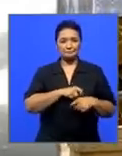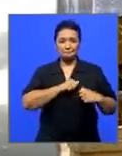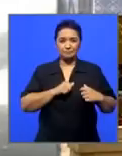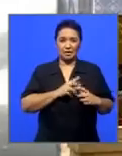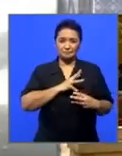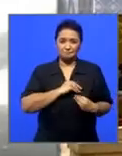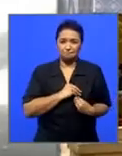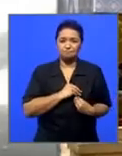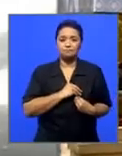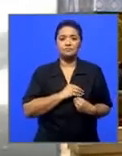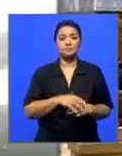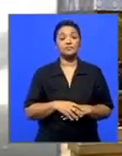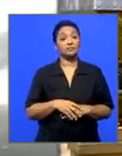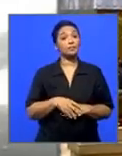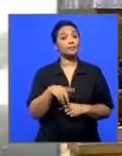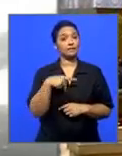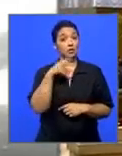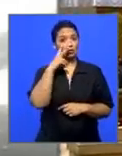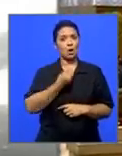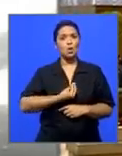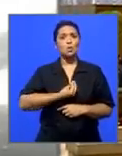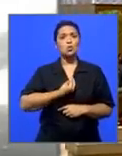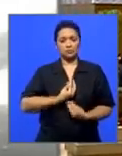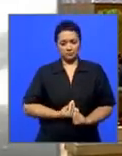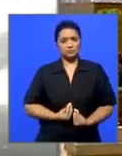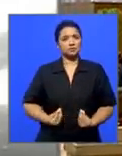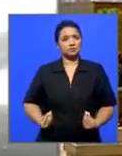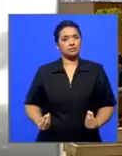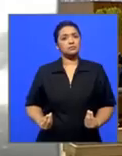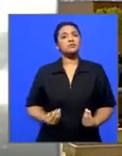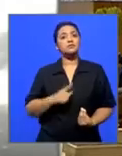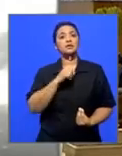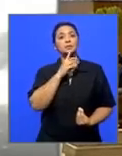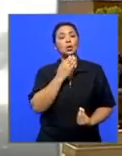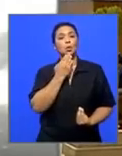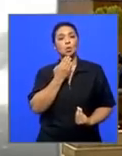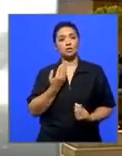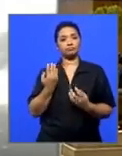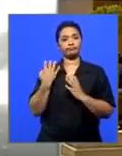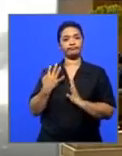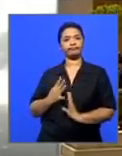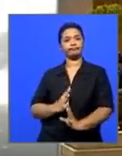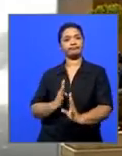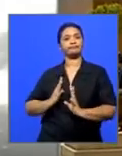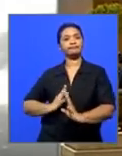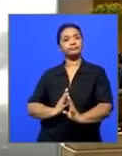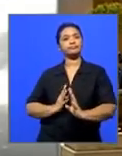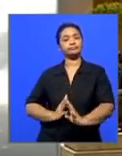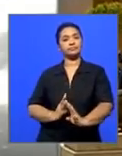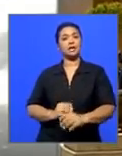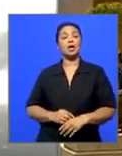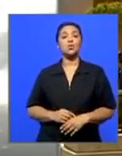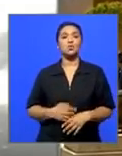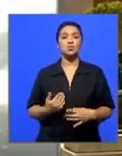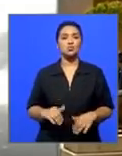to note that there's some young children as well, obviously part of the delegation that are coming past. And Rio, that's been